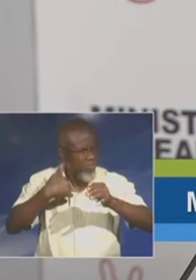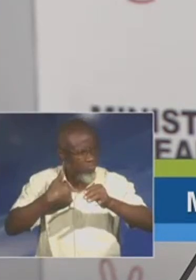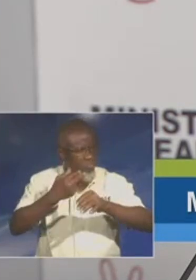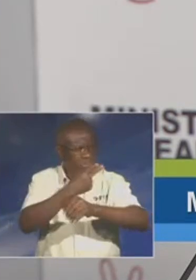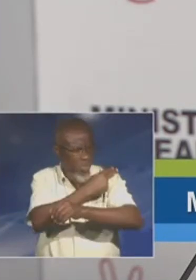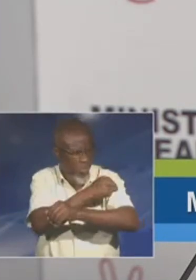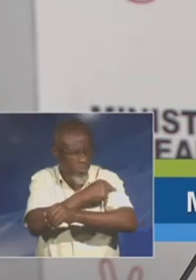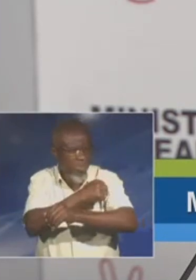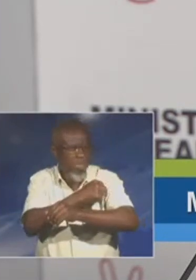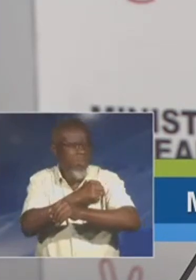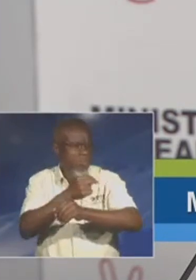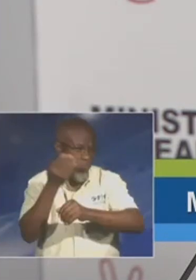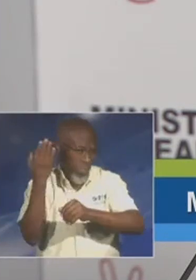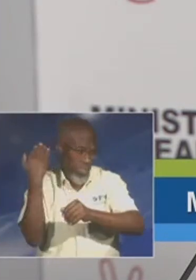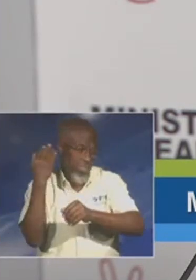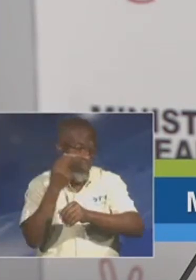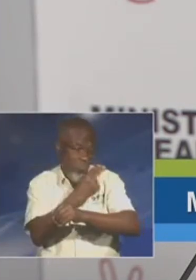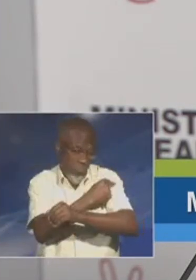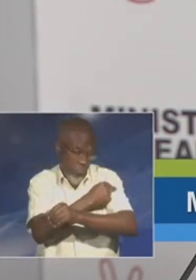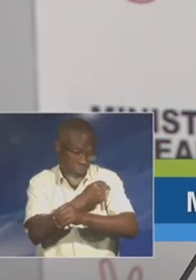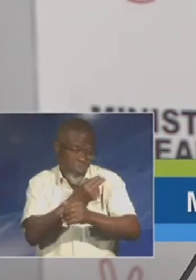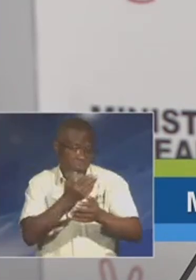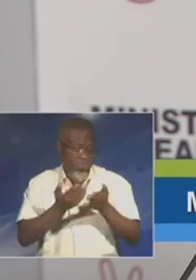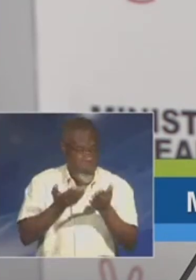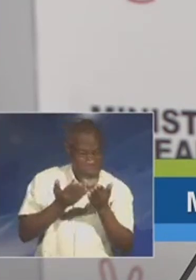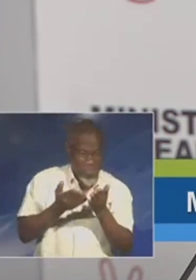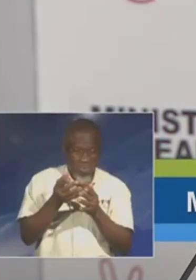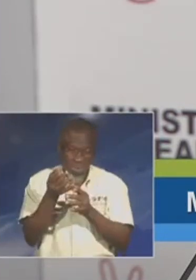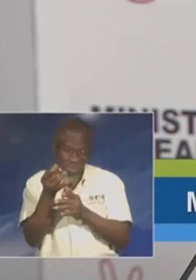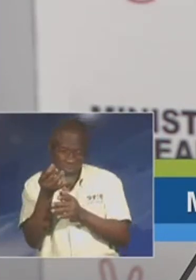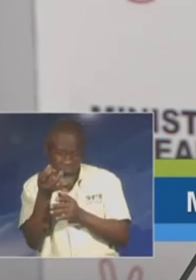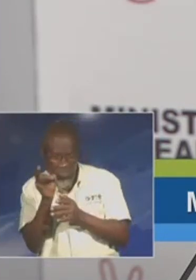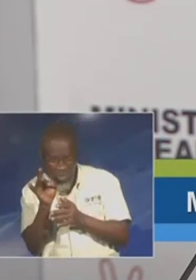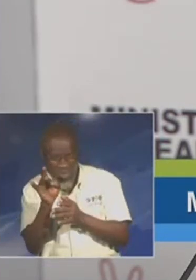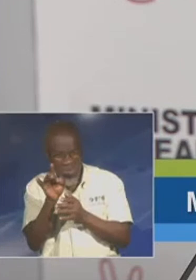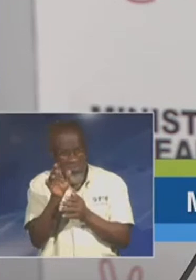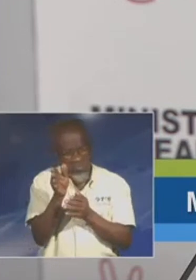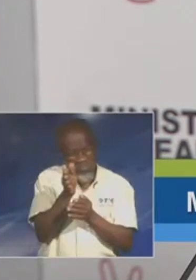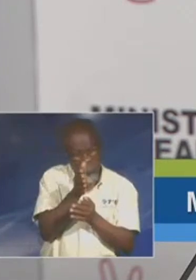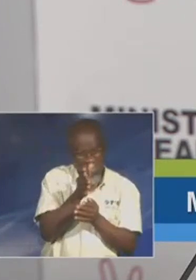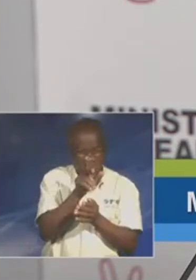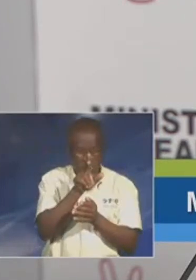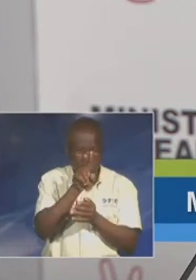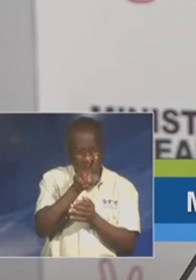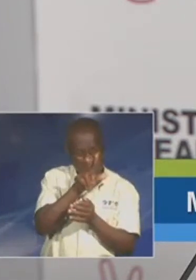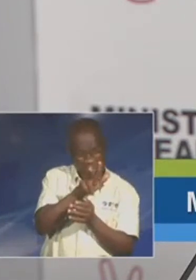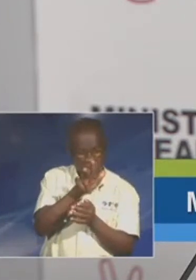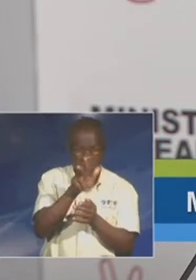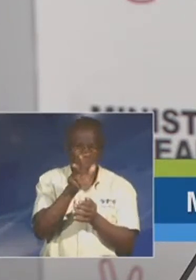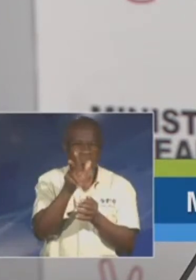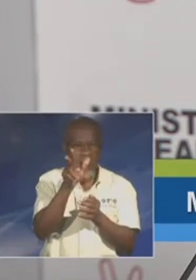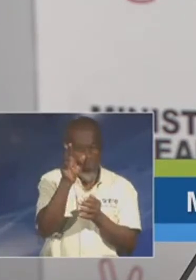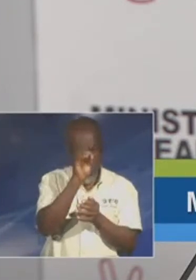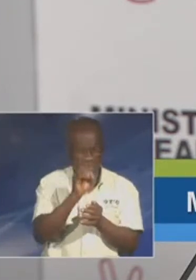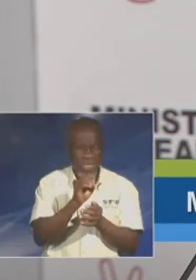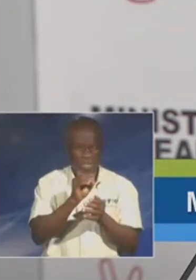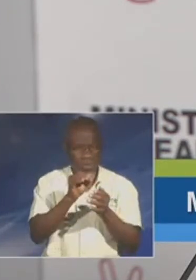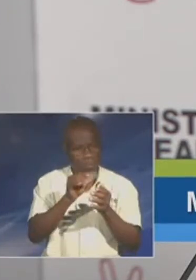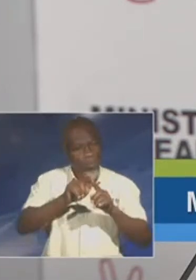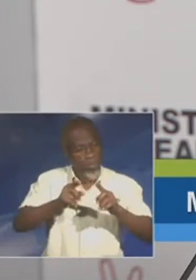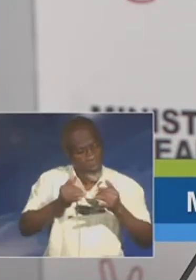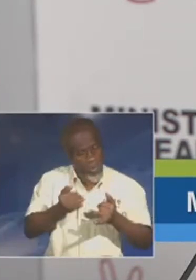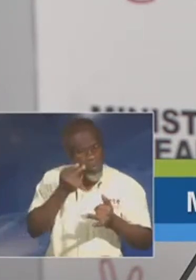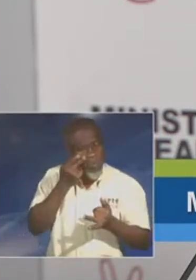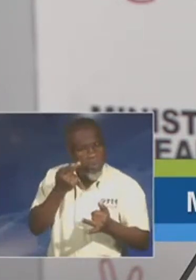between 18 and 23%. Now, with this current wave, what we've been noticing from on or about February